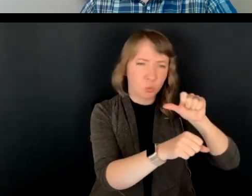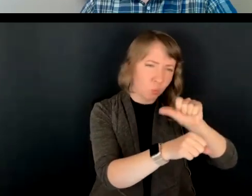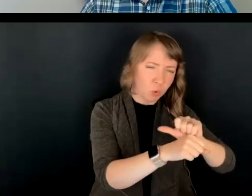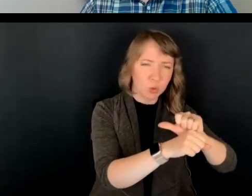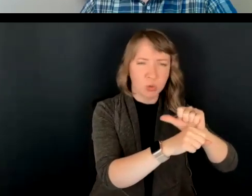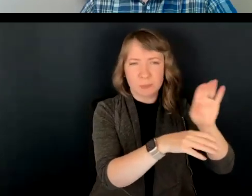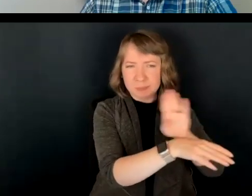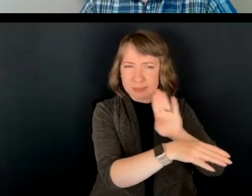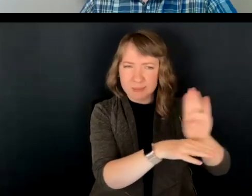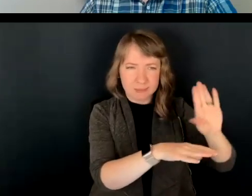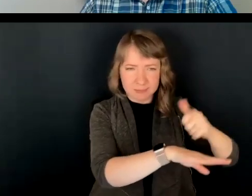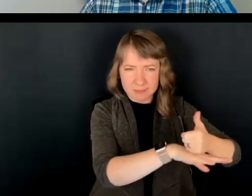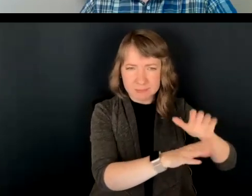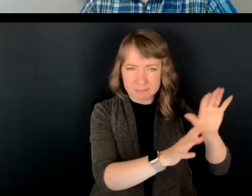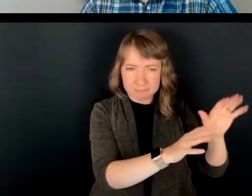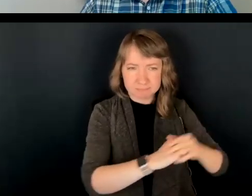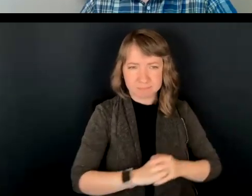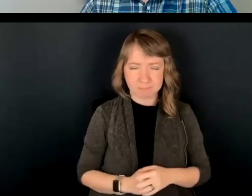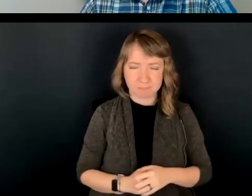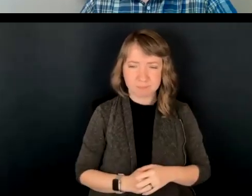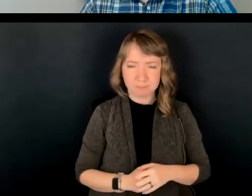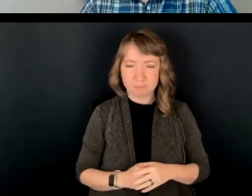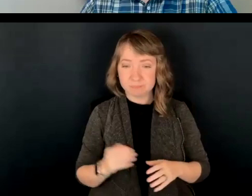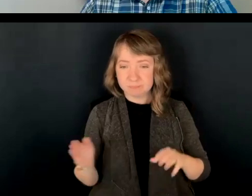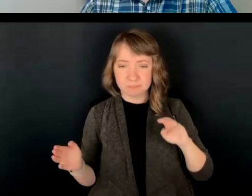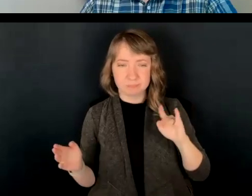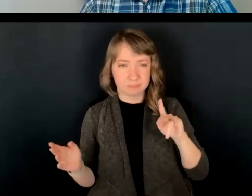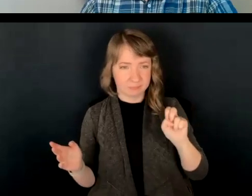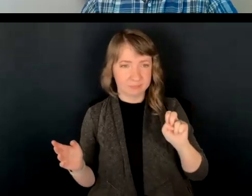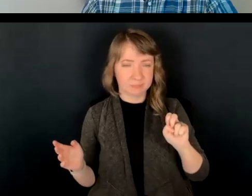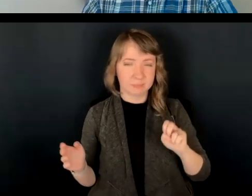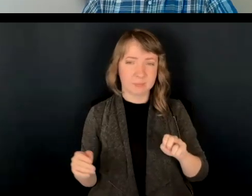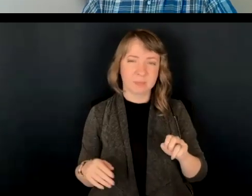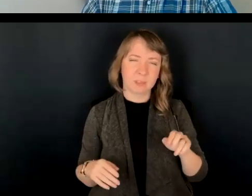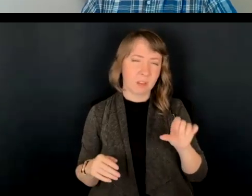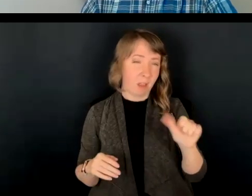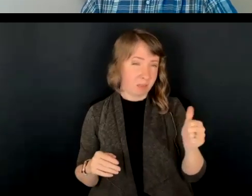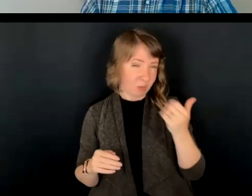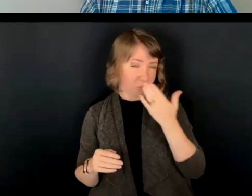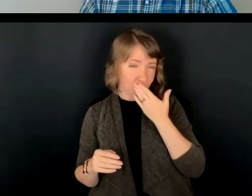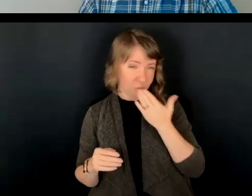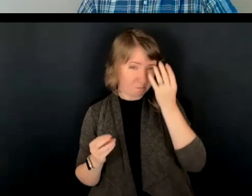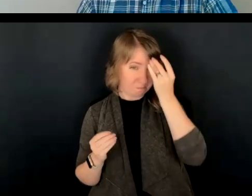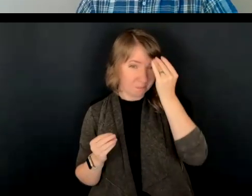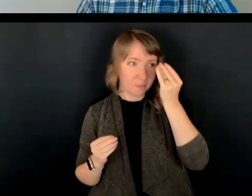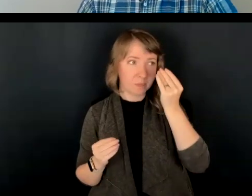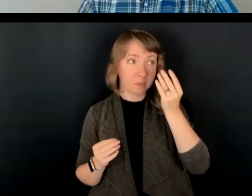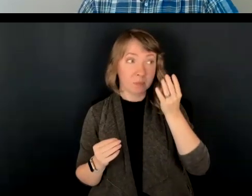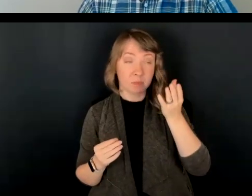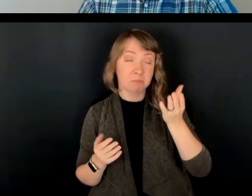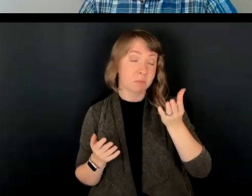Yeah, I guess So- another consideration on that too is thinking about we may not be able